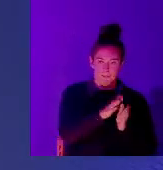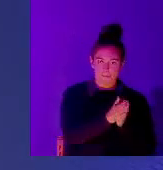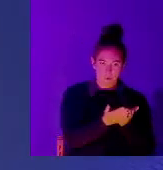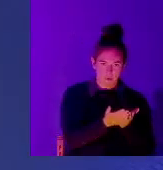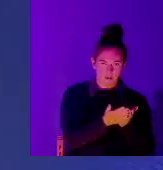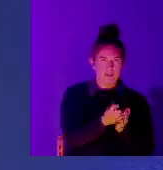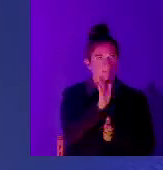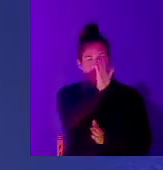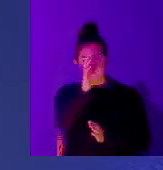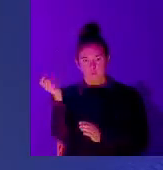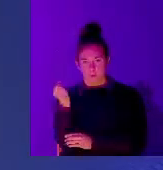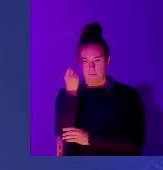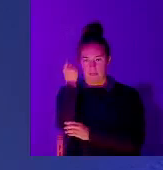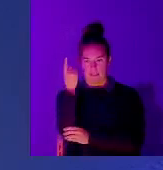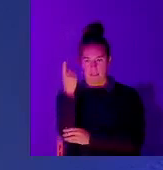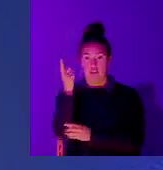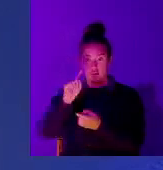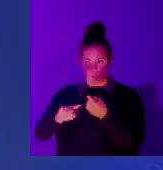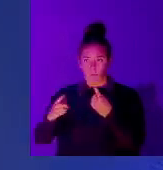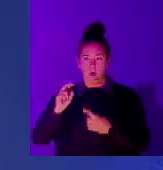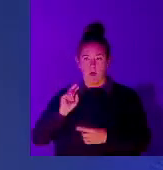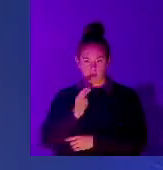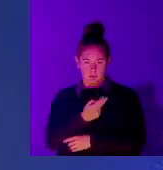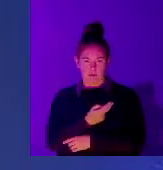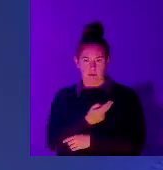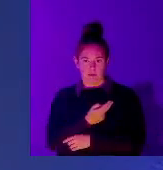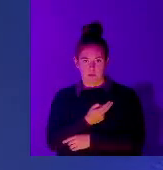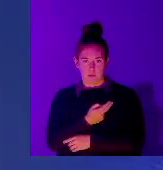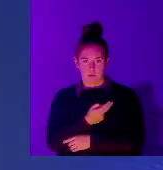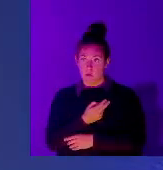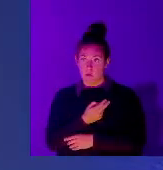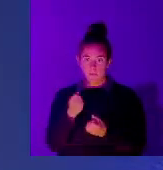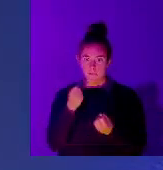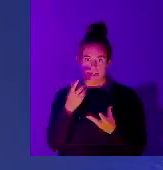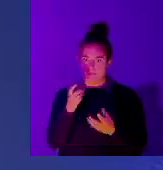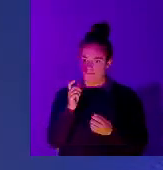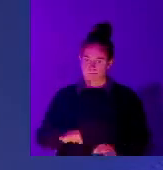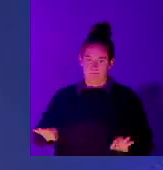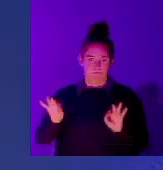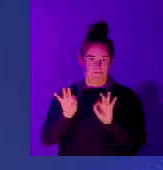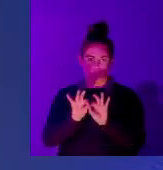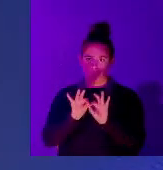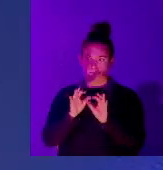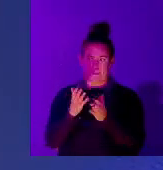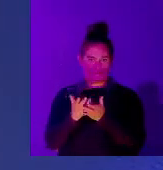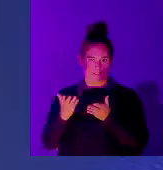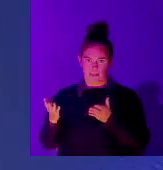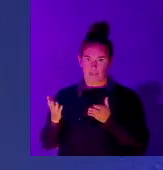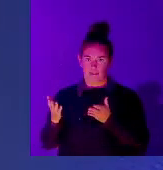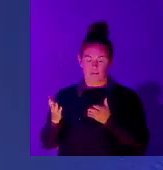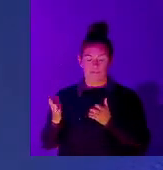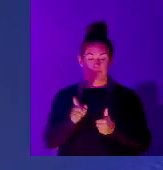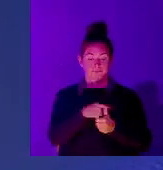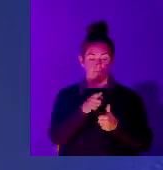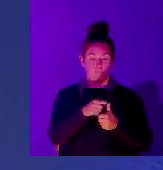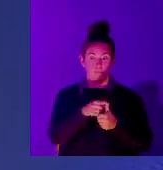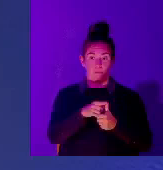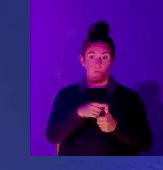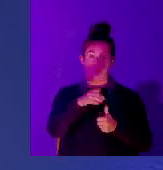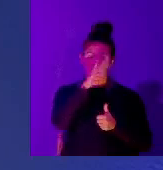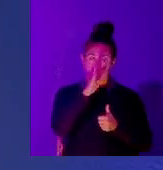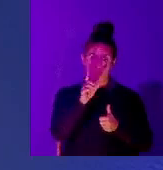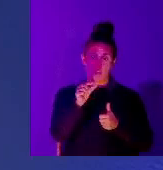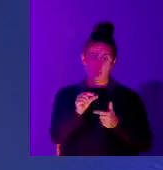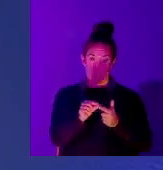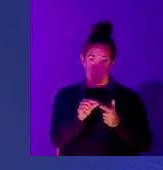this has many critical aspects to it. God's Word is alive and speaks to